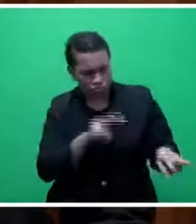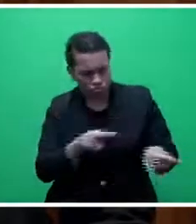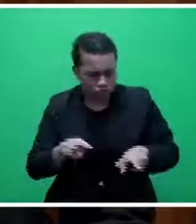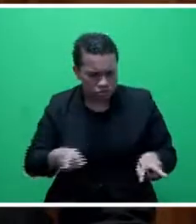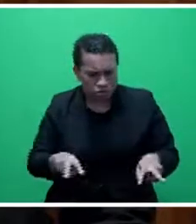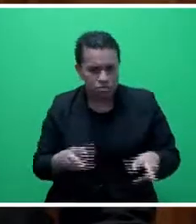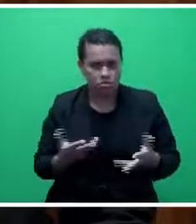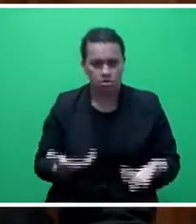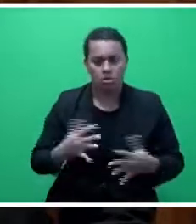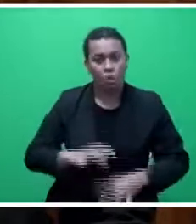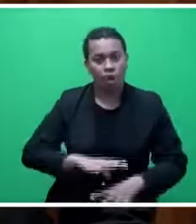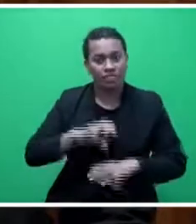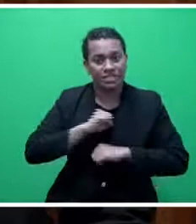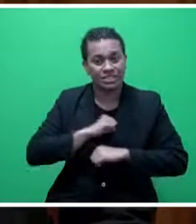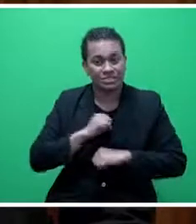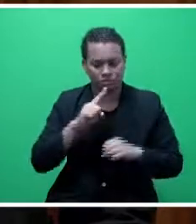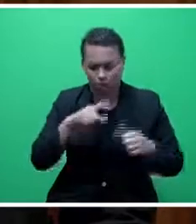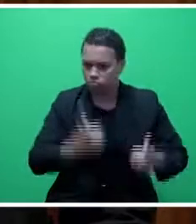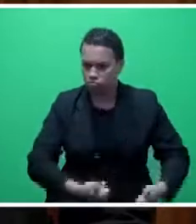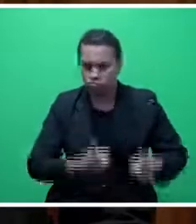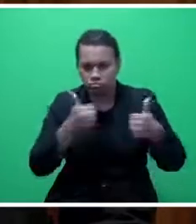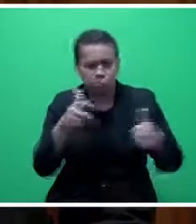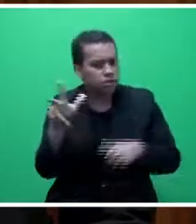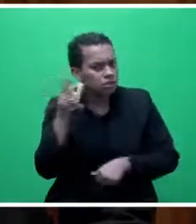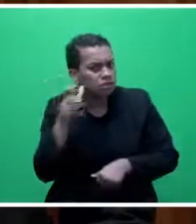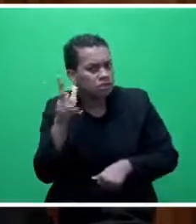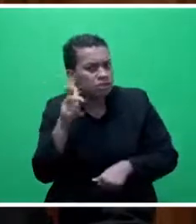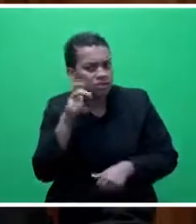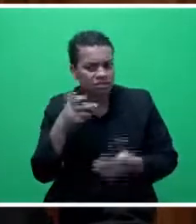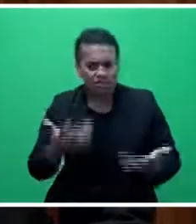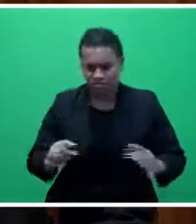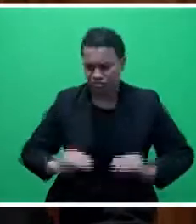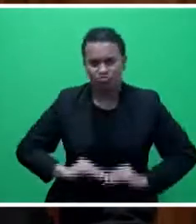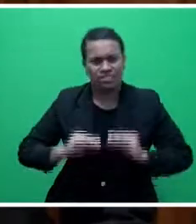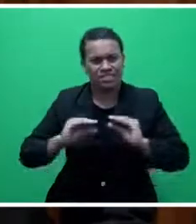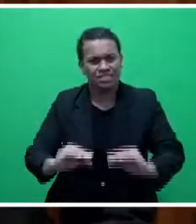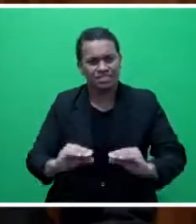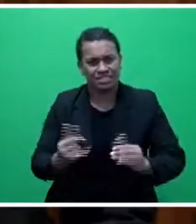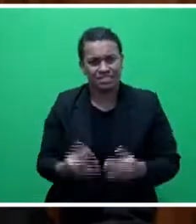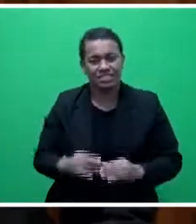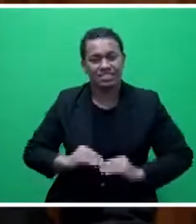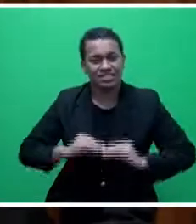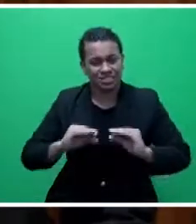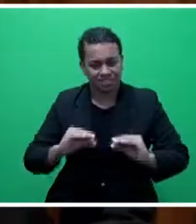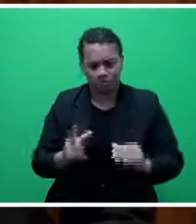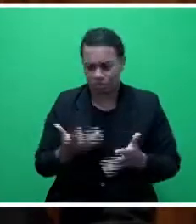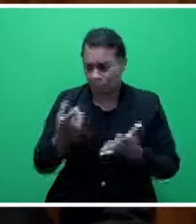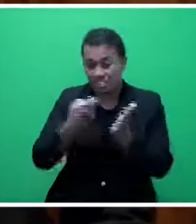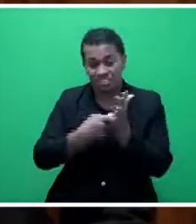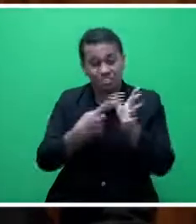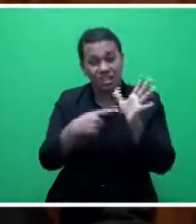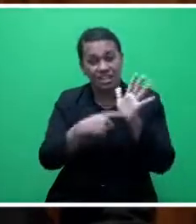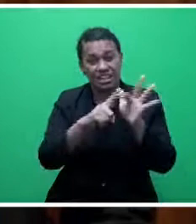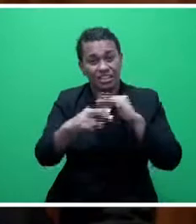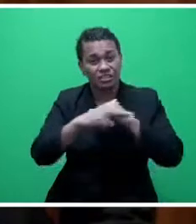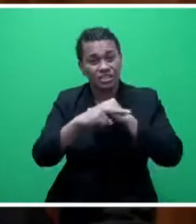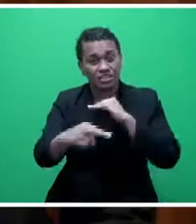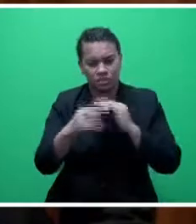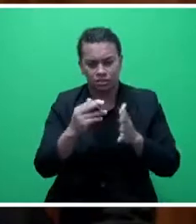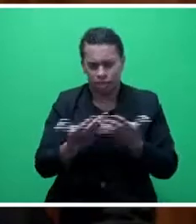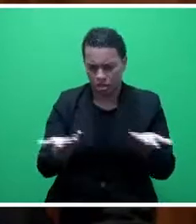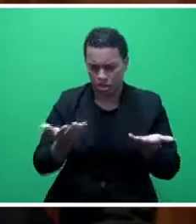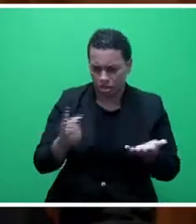lend and to relook at the interest rates, because the night lending rates from RBF is only 5% now, I